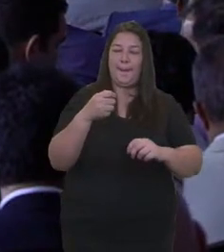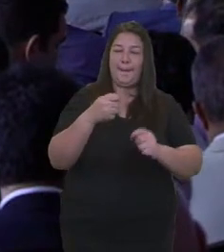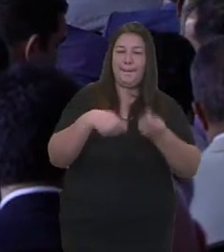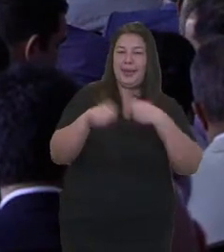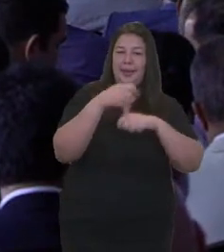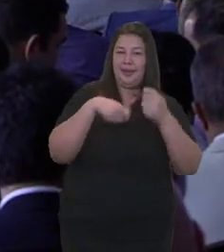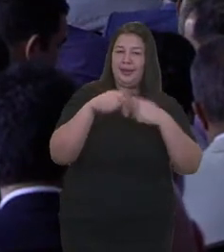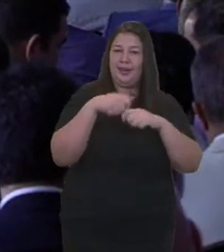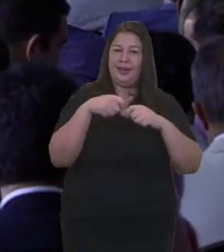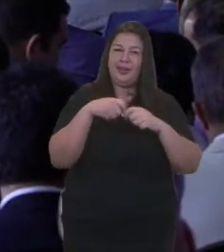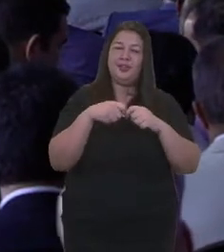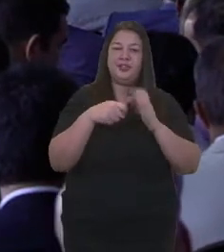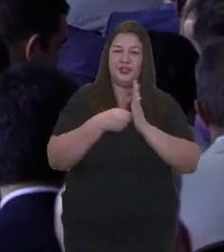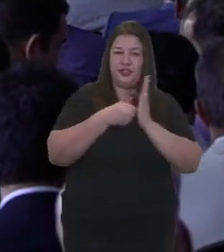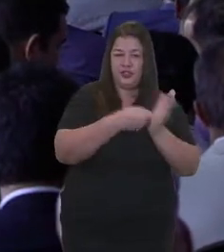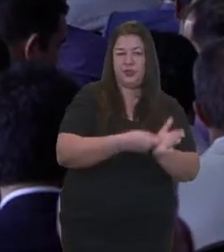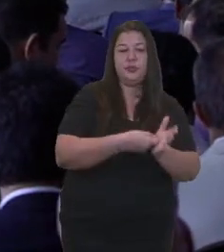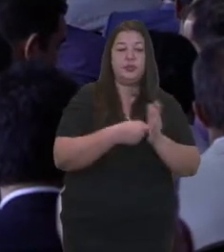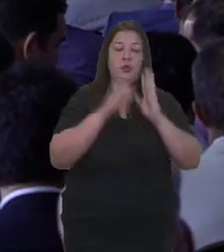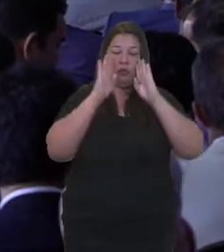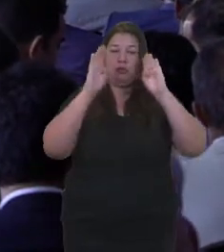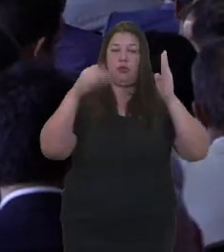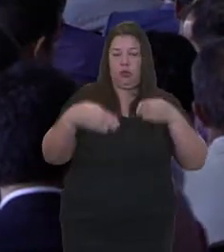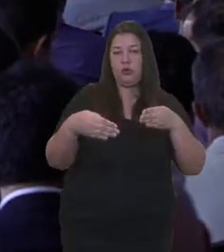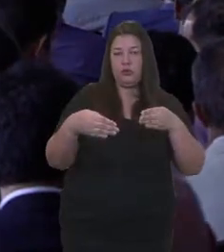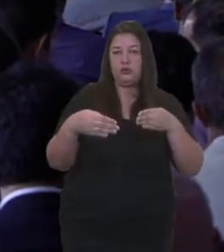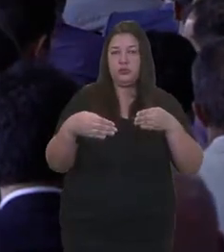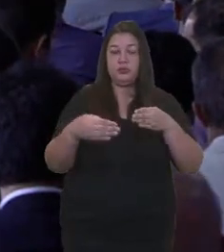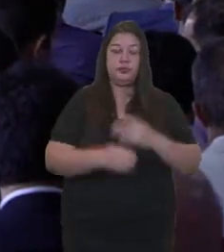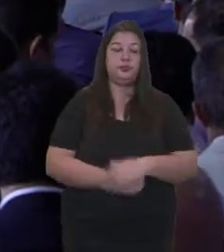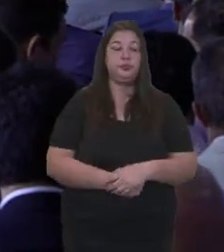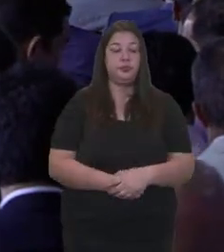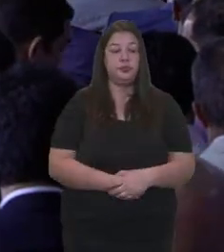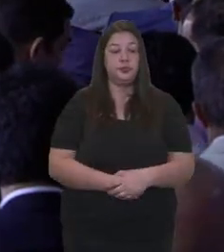market. So the focus will be between innovation and startups.